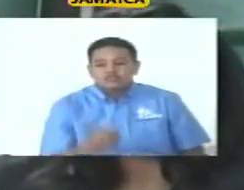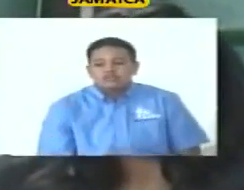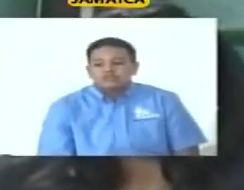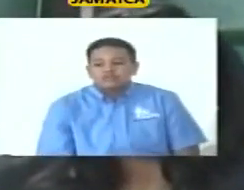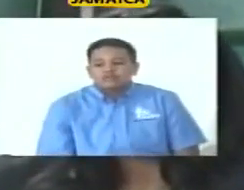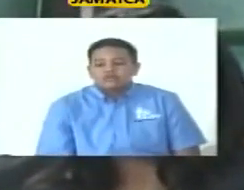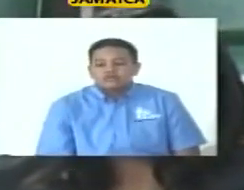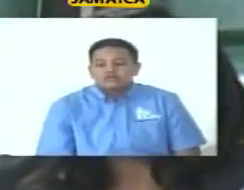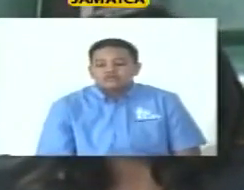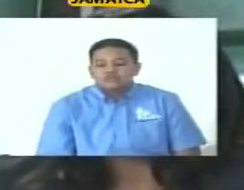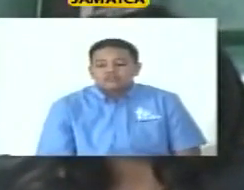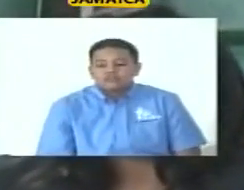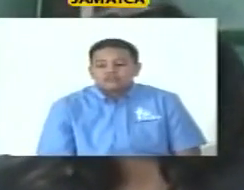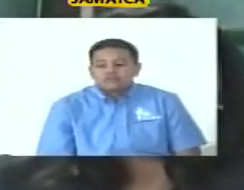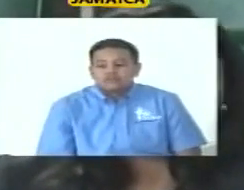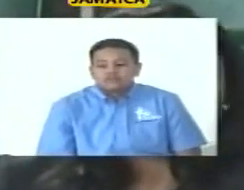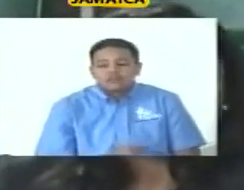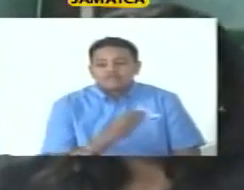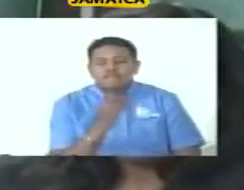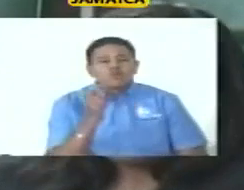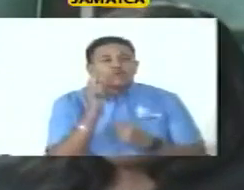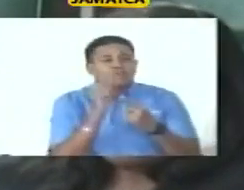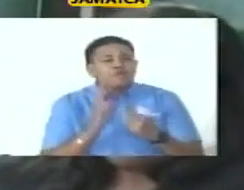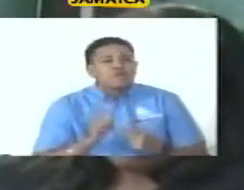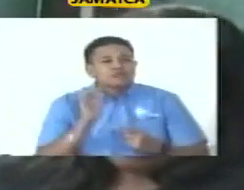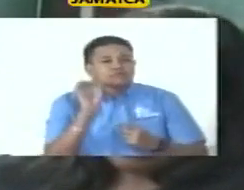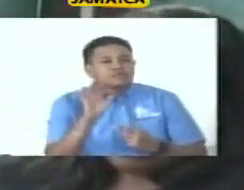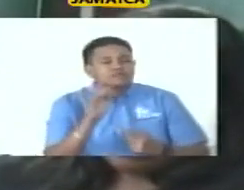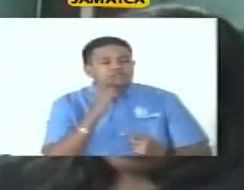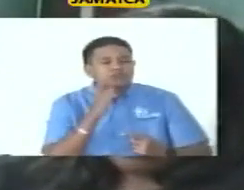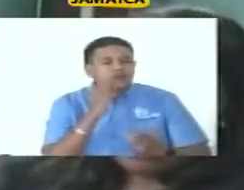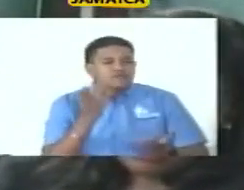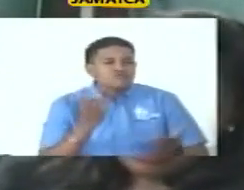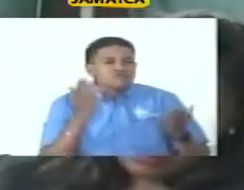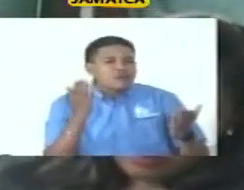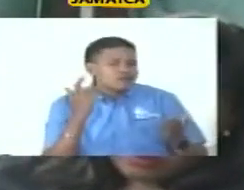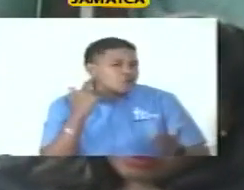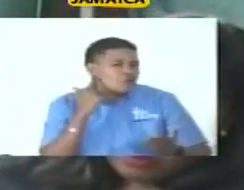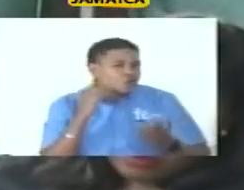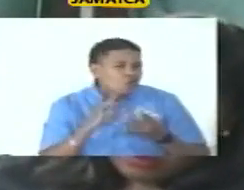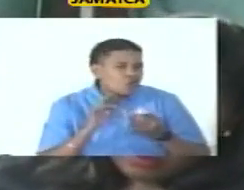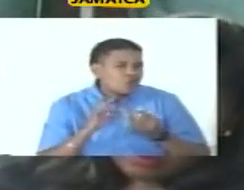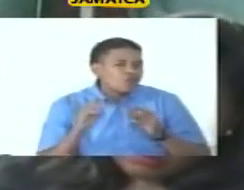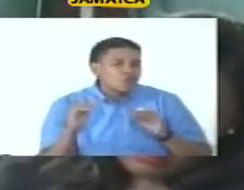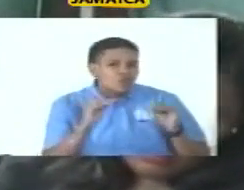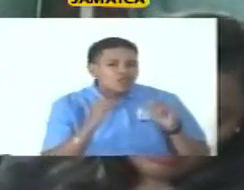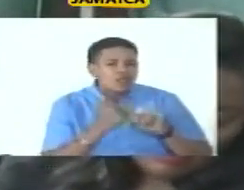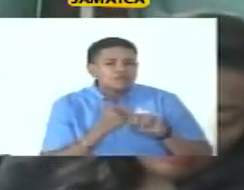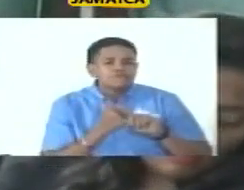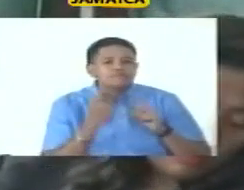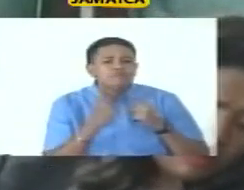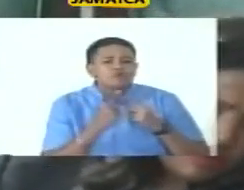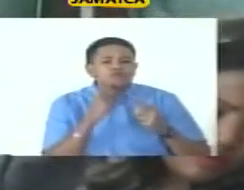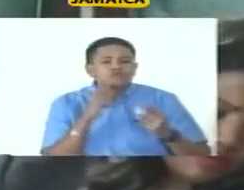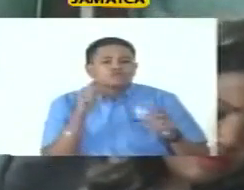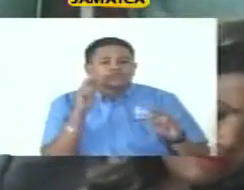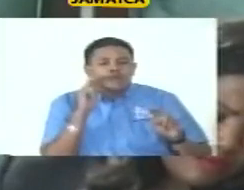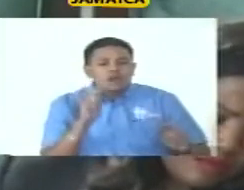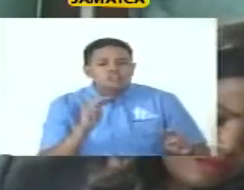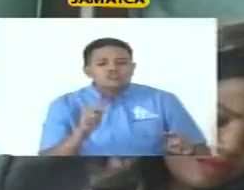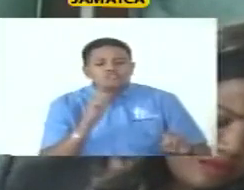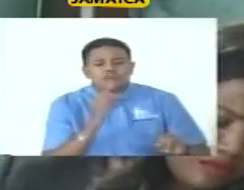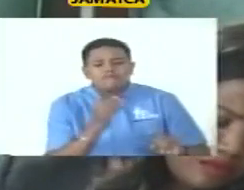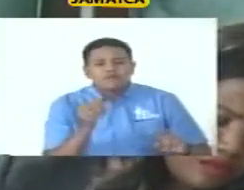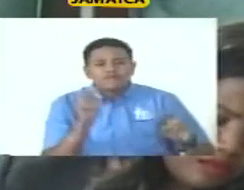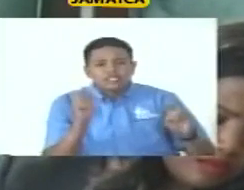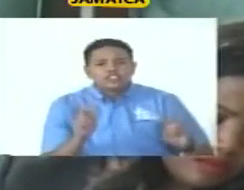Mr. President, just to make a few points that were raised and to address a few of the